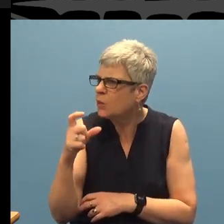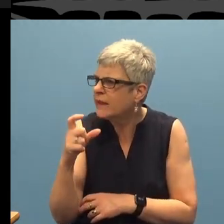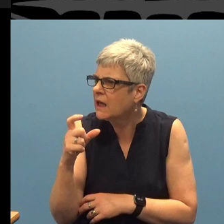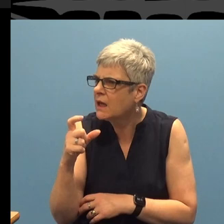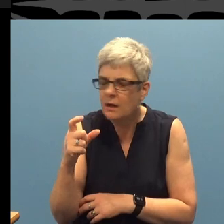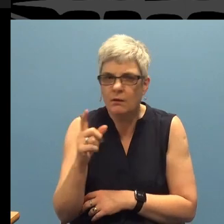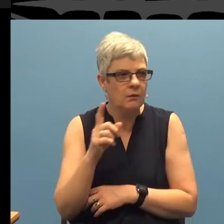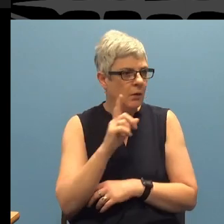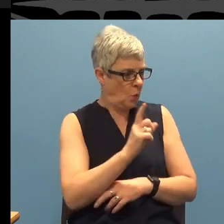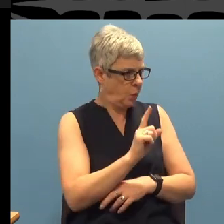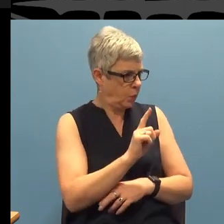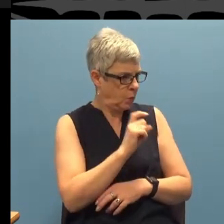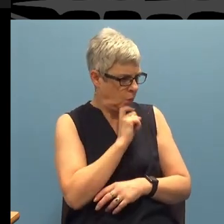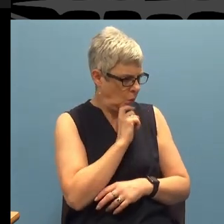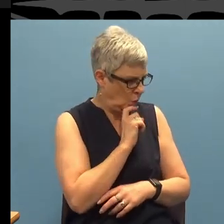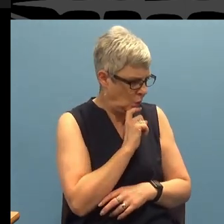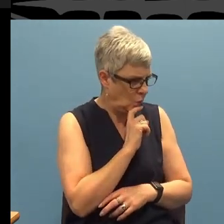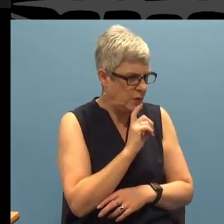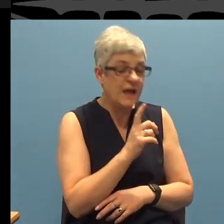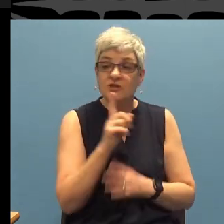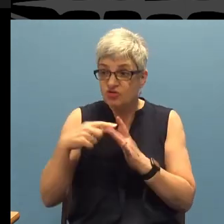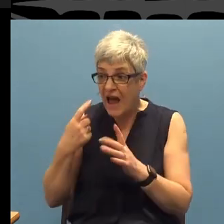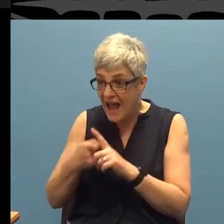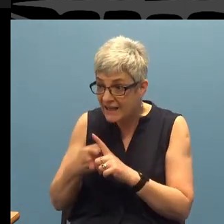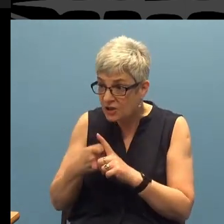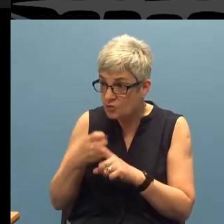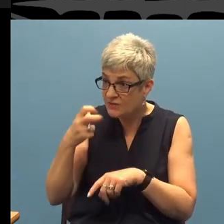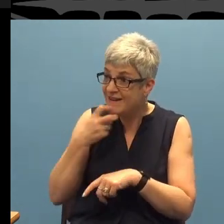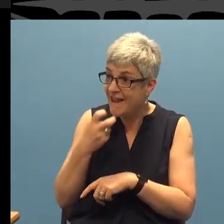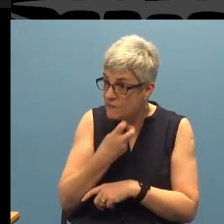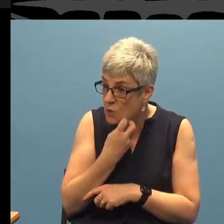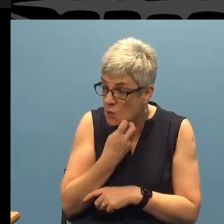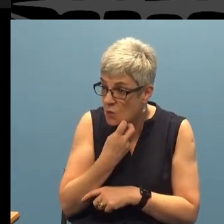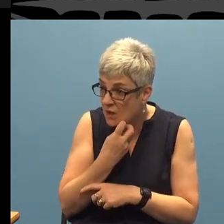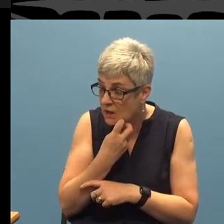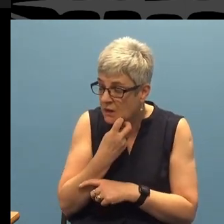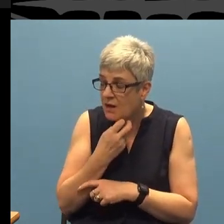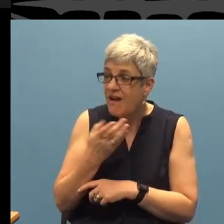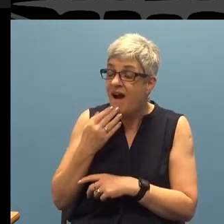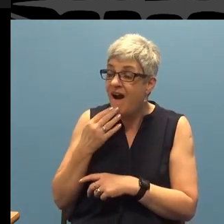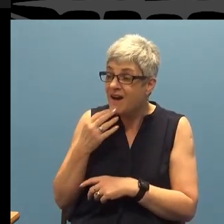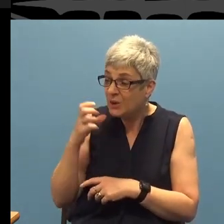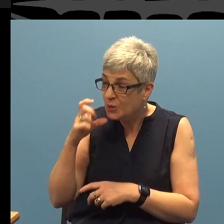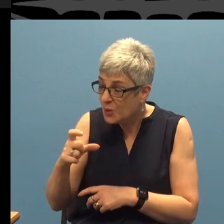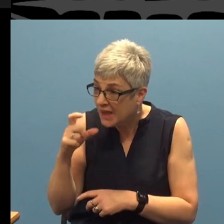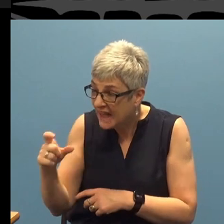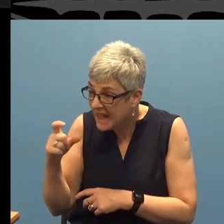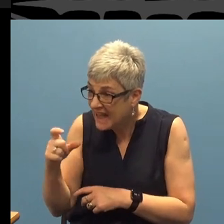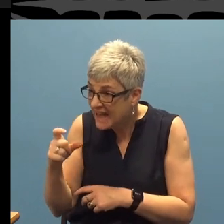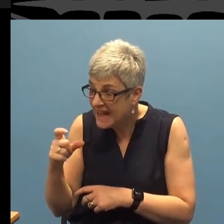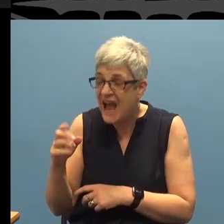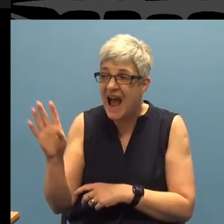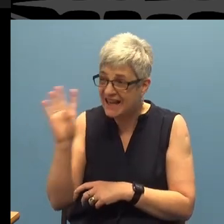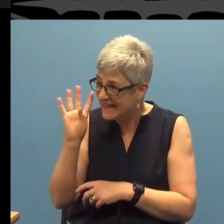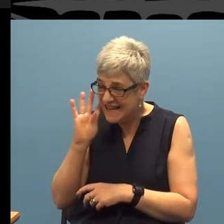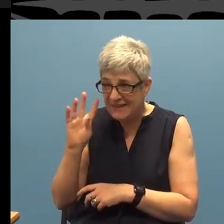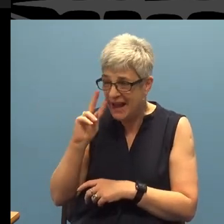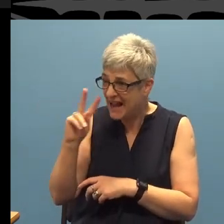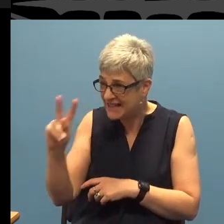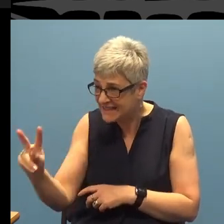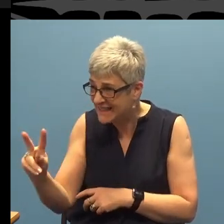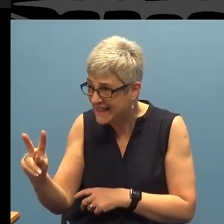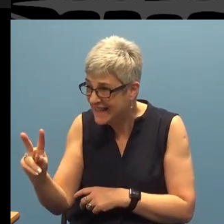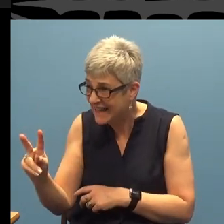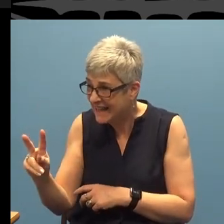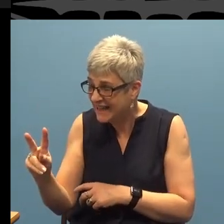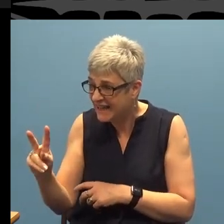Uncle Cookie! Oh, who's that? It's Jack, your nephew. Uncle Cookie! I can hear you, but I can't see